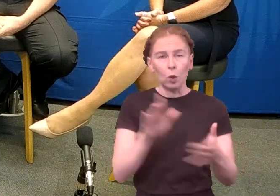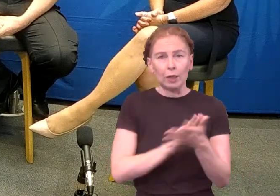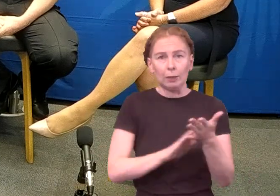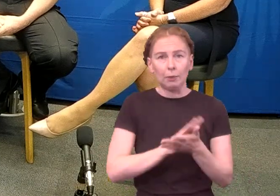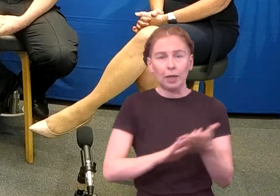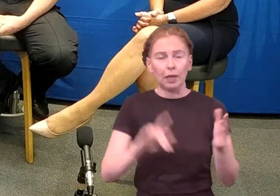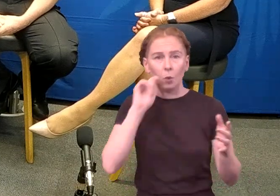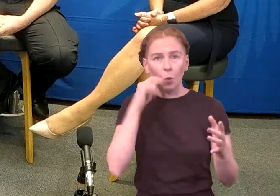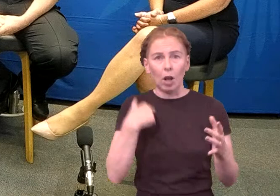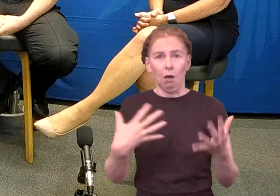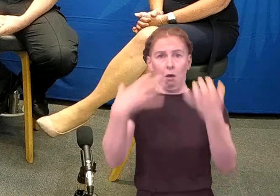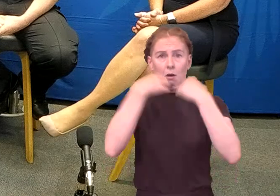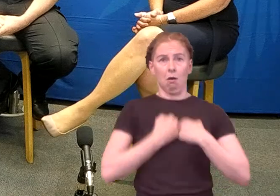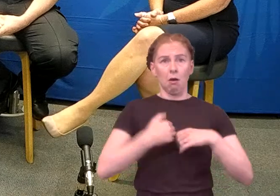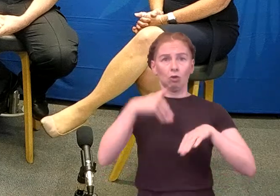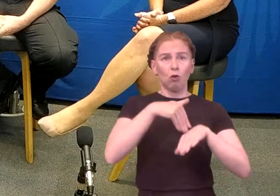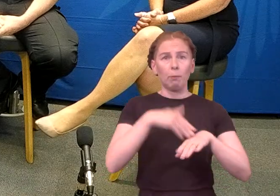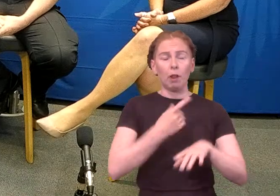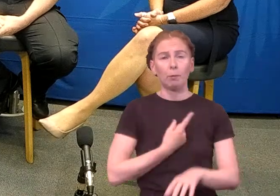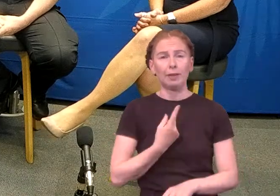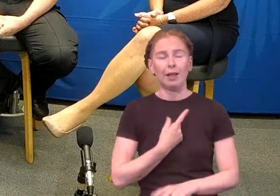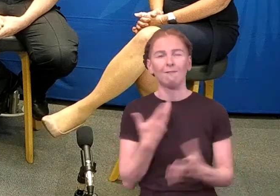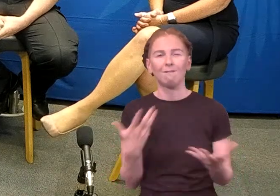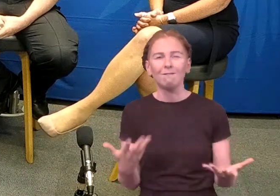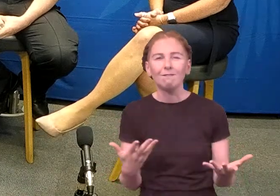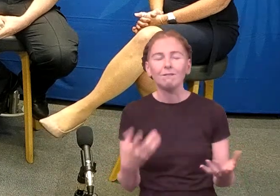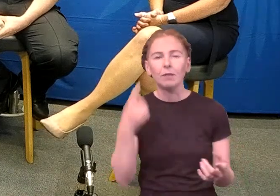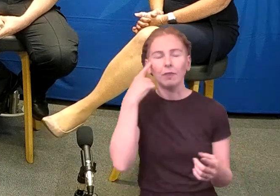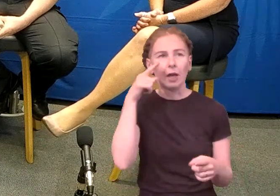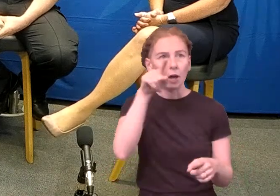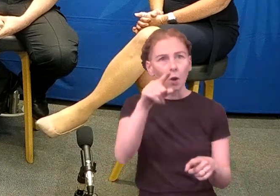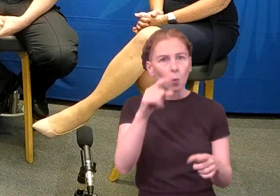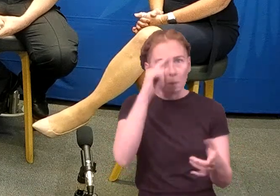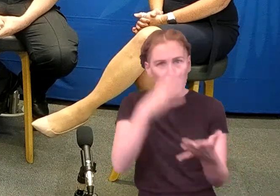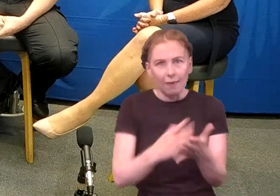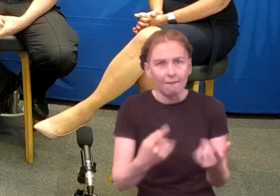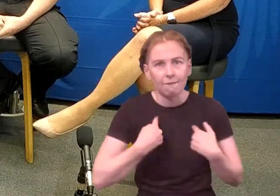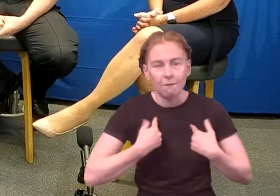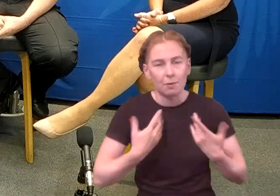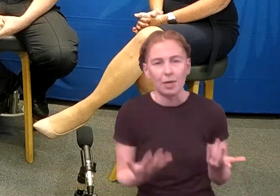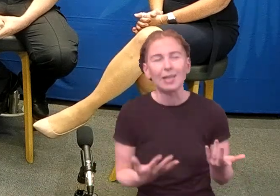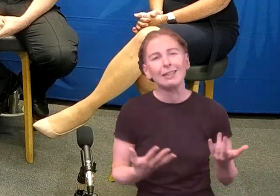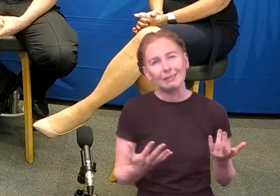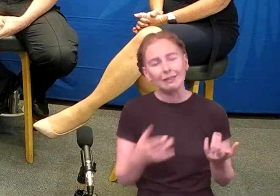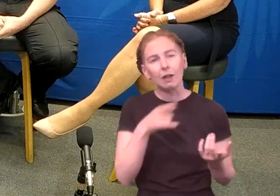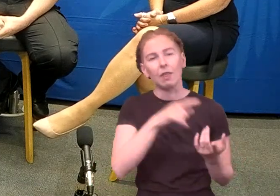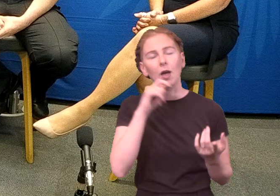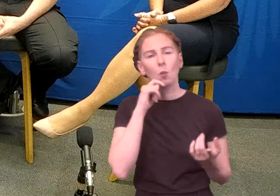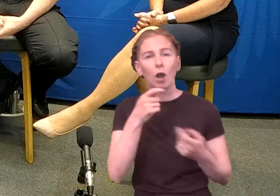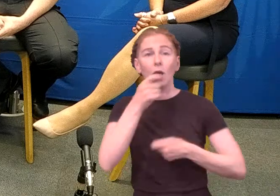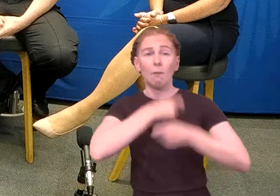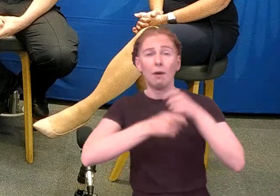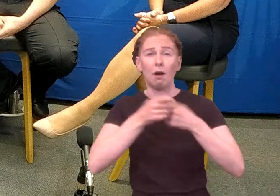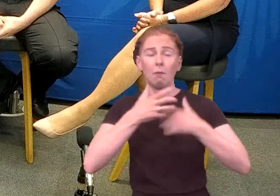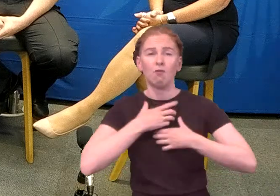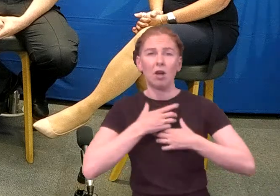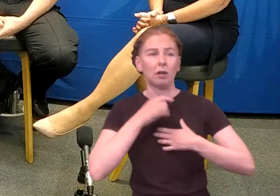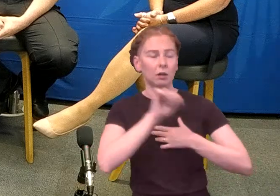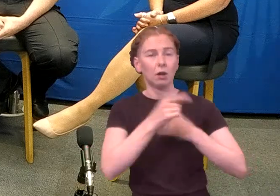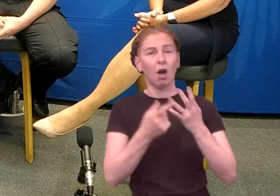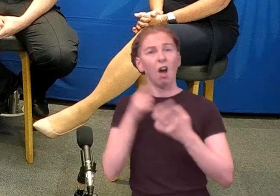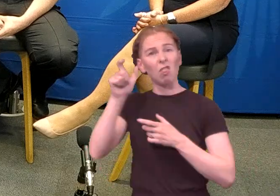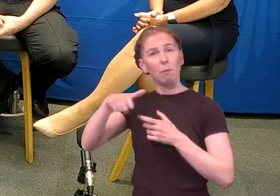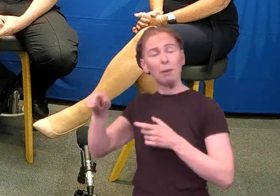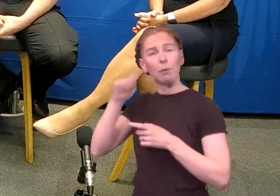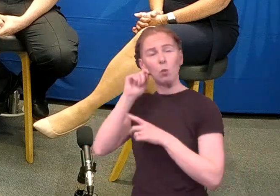country, whether they'd be likely to be believed. They will very likely have been made to be fearful of coming forward, and